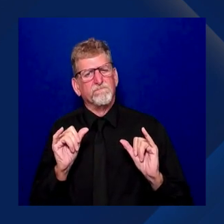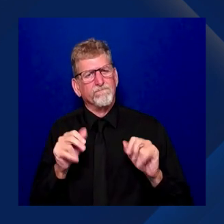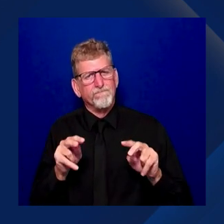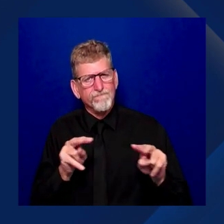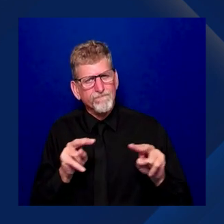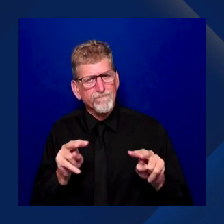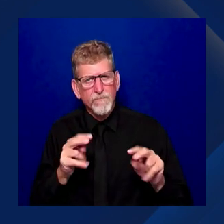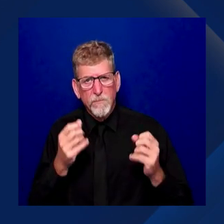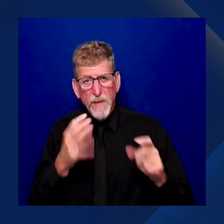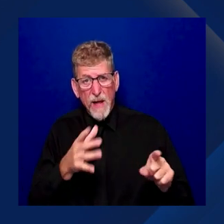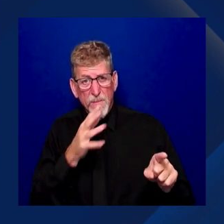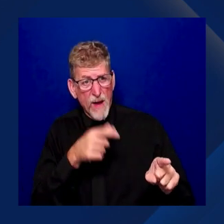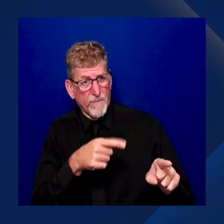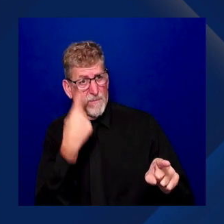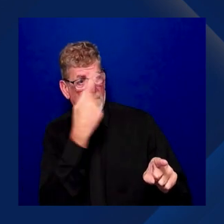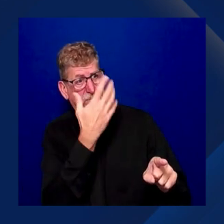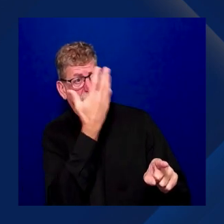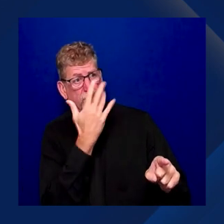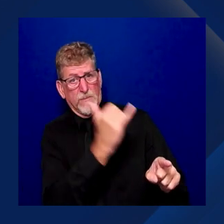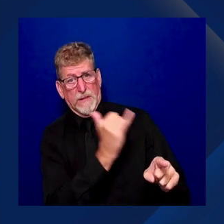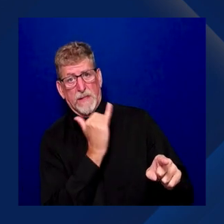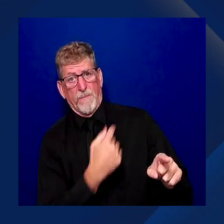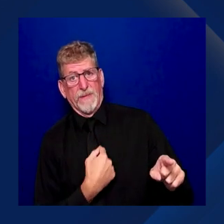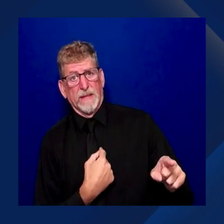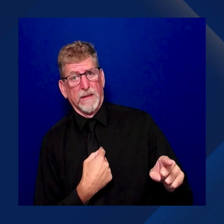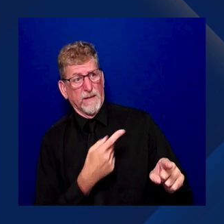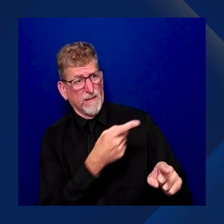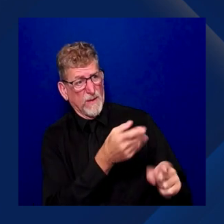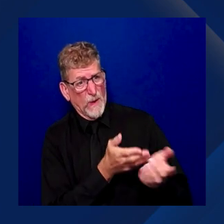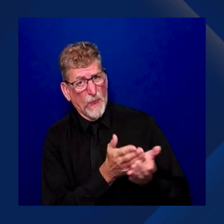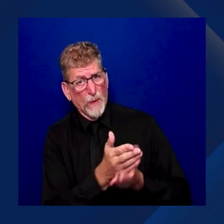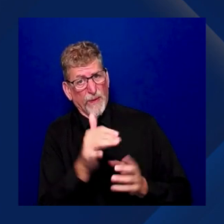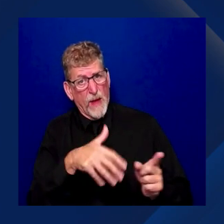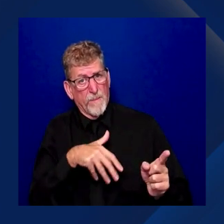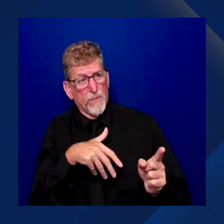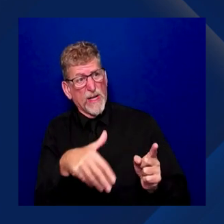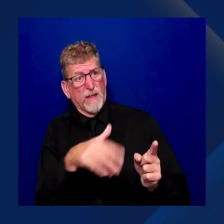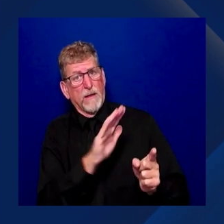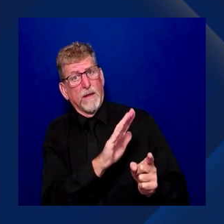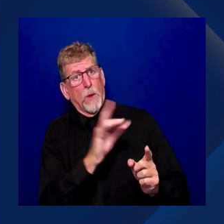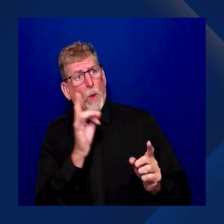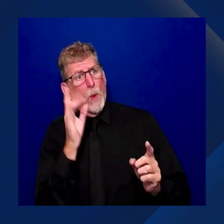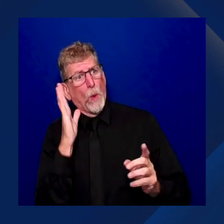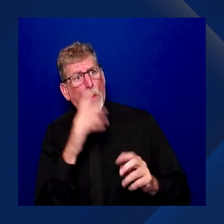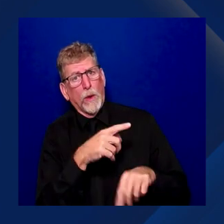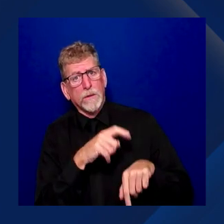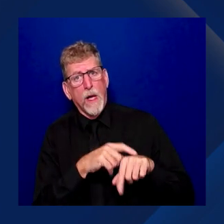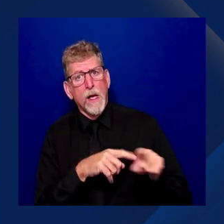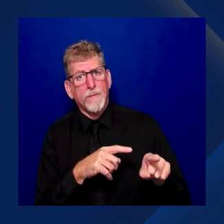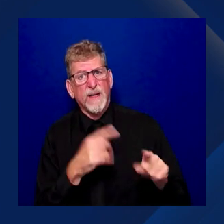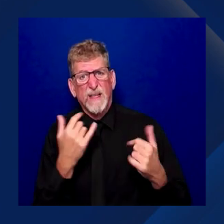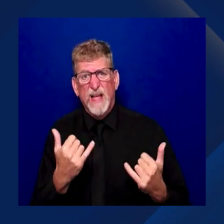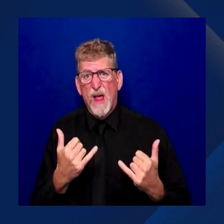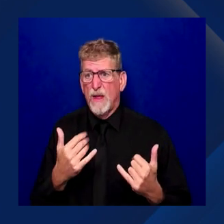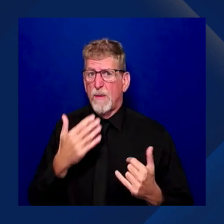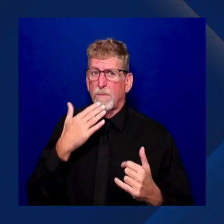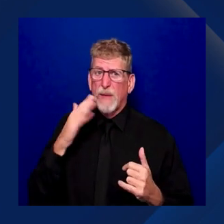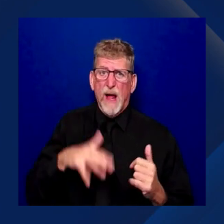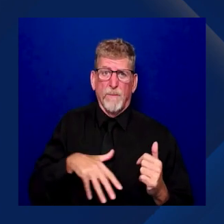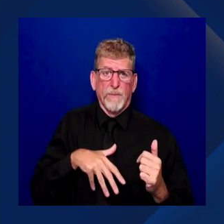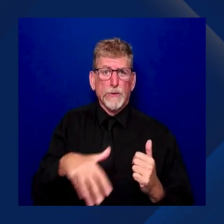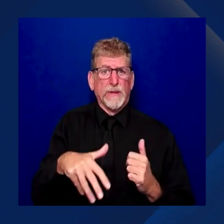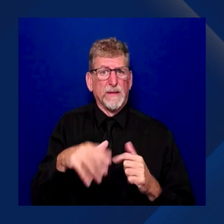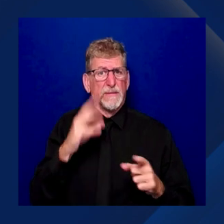delivery. These are real issues, and we have a real maternal health crisis in our nation. The AMC and its